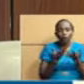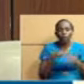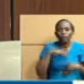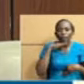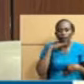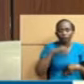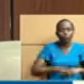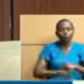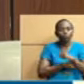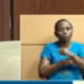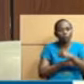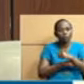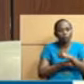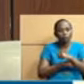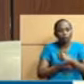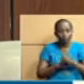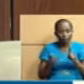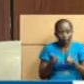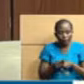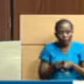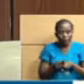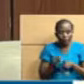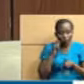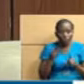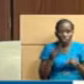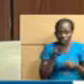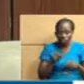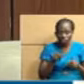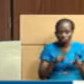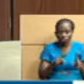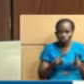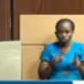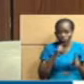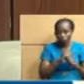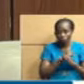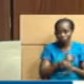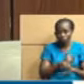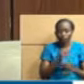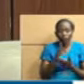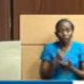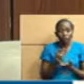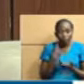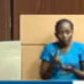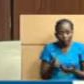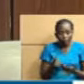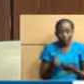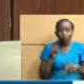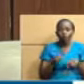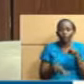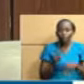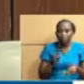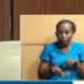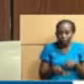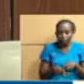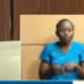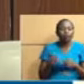social protection, even when evidence is glaring that politics plays a central role in this social